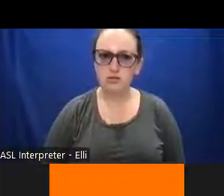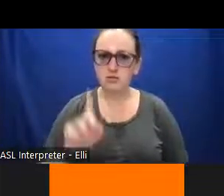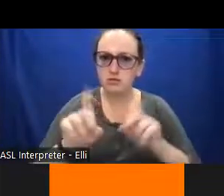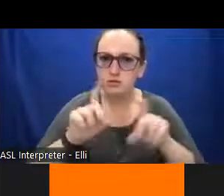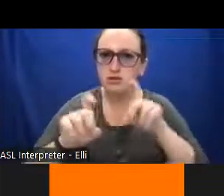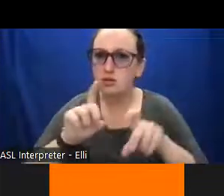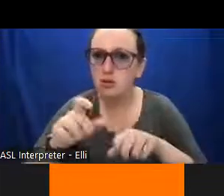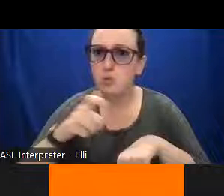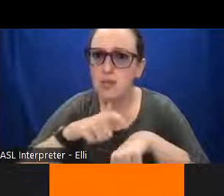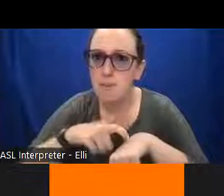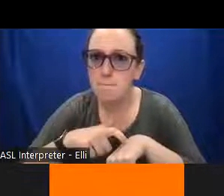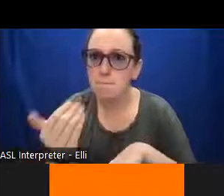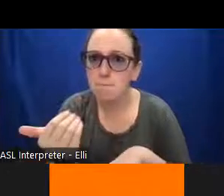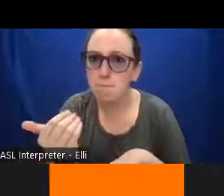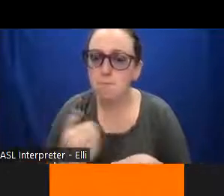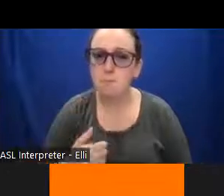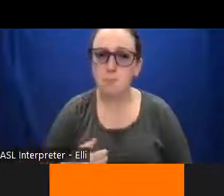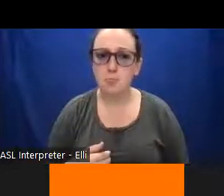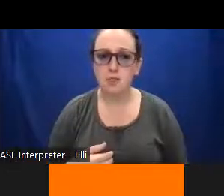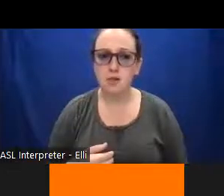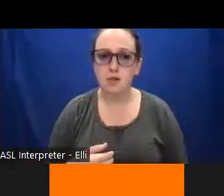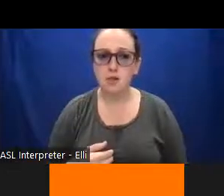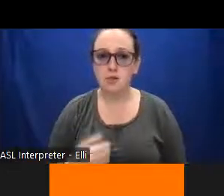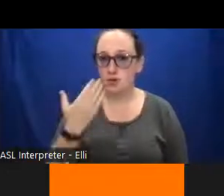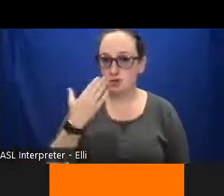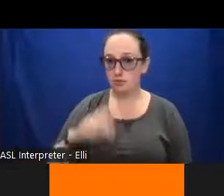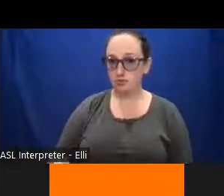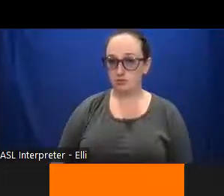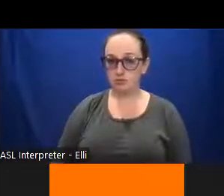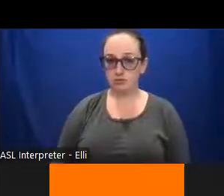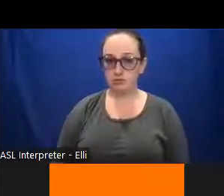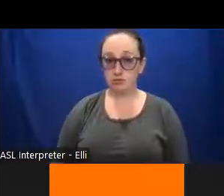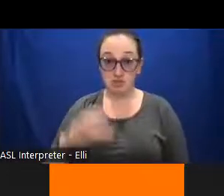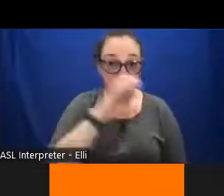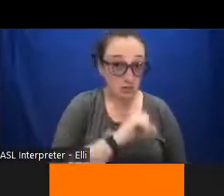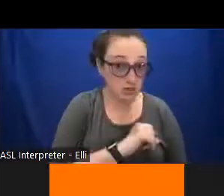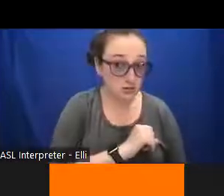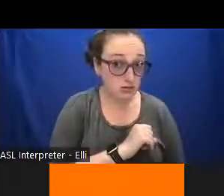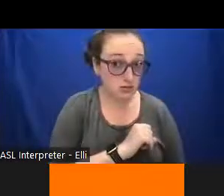What time? I don't know. Can you give us an estimate?